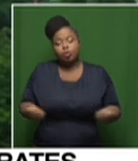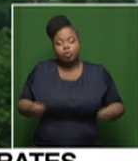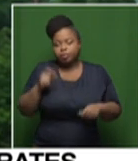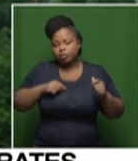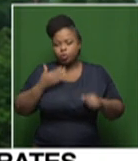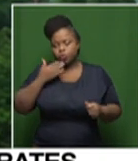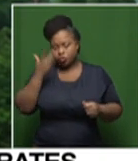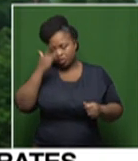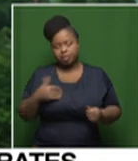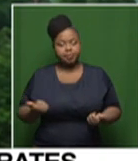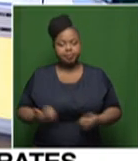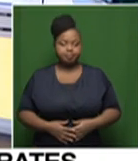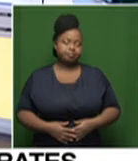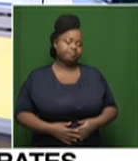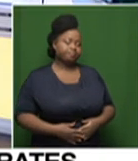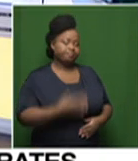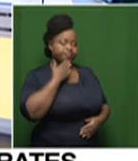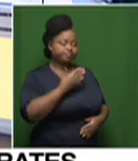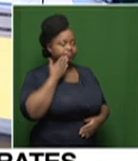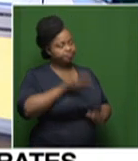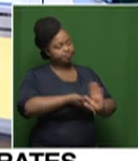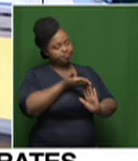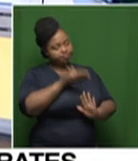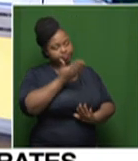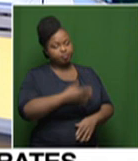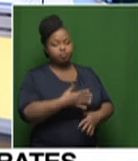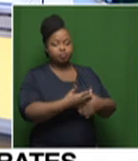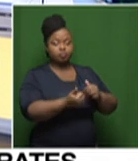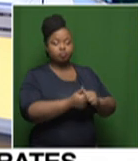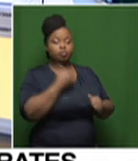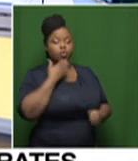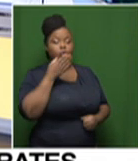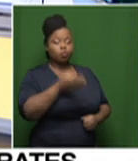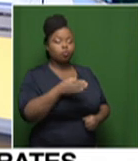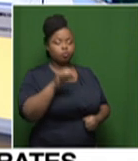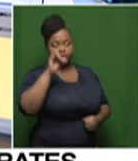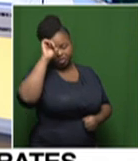the infection. Well, Ishan, thanks so much for that update. Our correspondent in